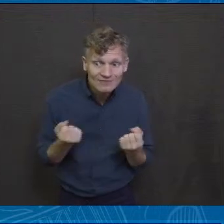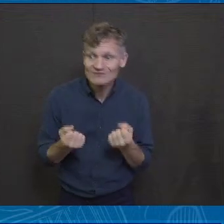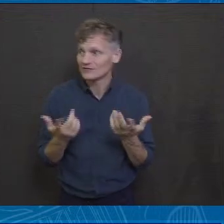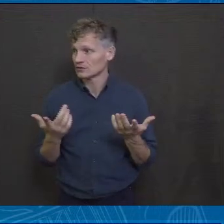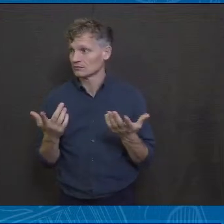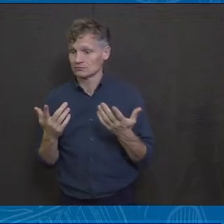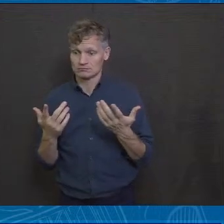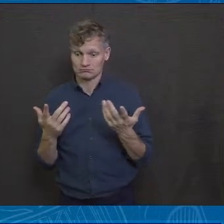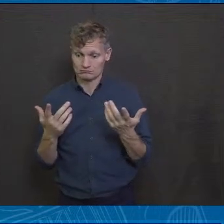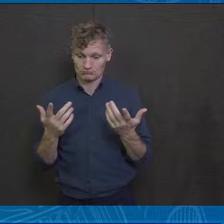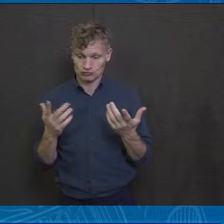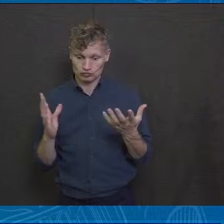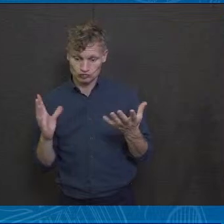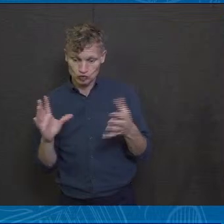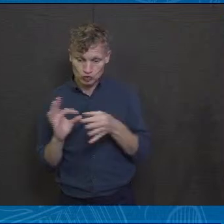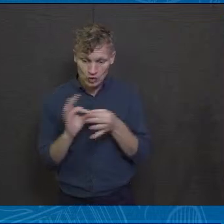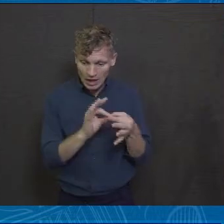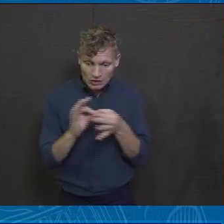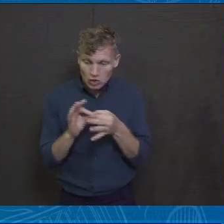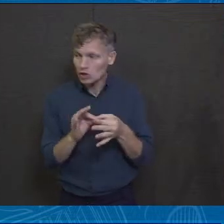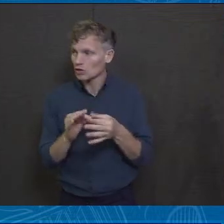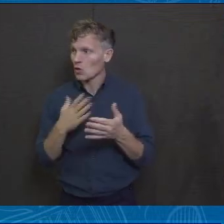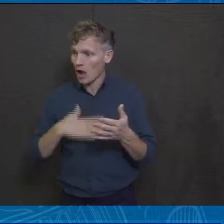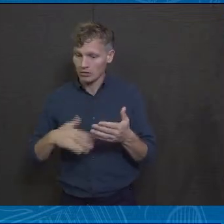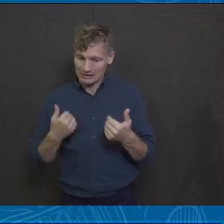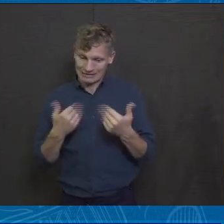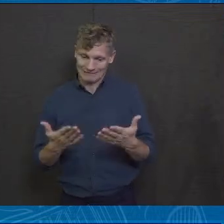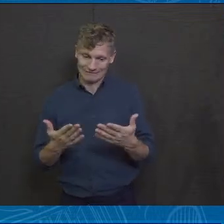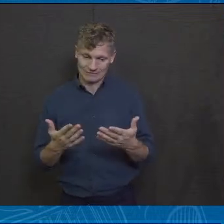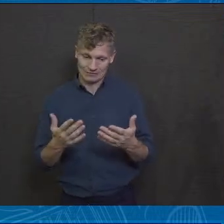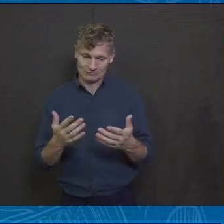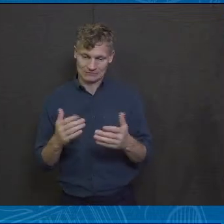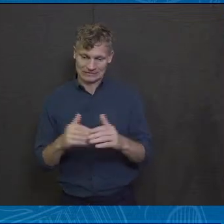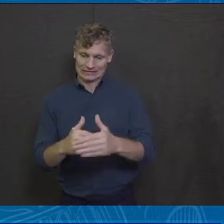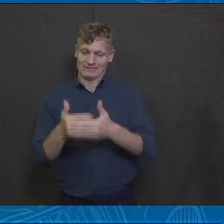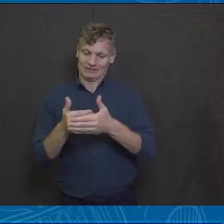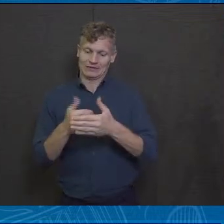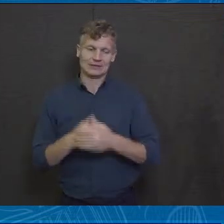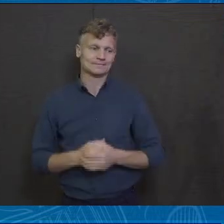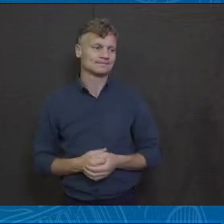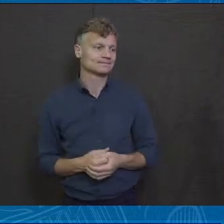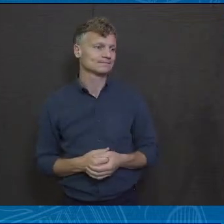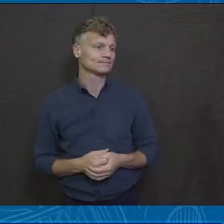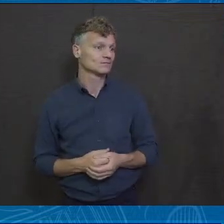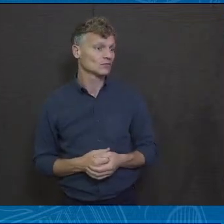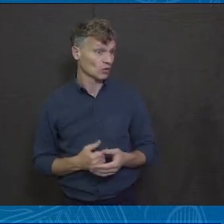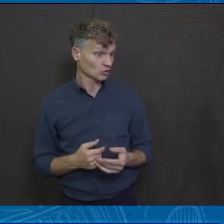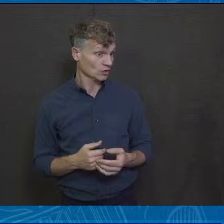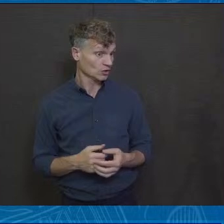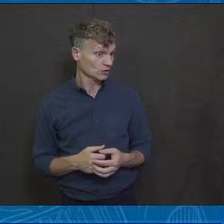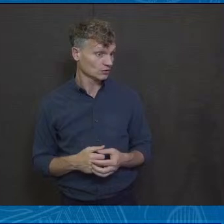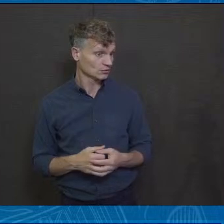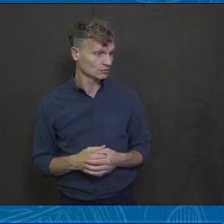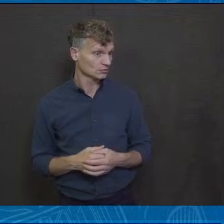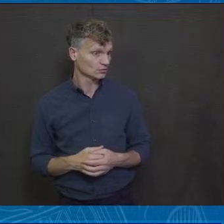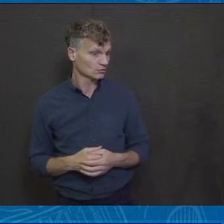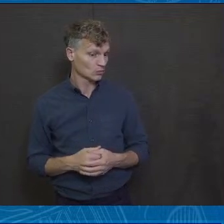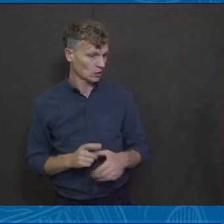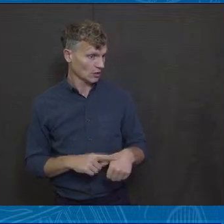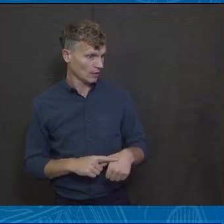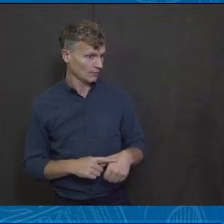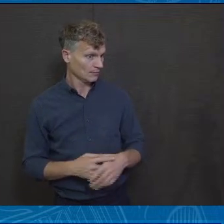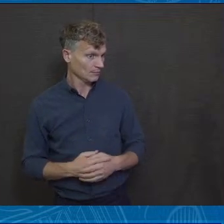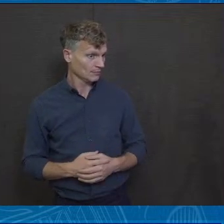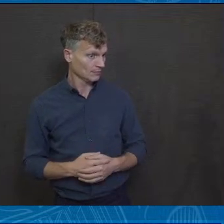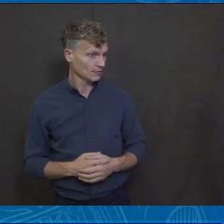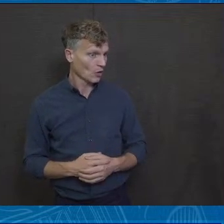with the authorities to ensure their safety. So what is Slope Watch? It started as a community program after